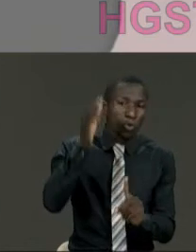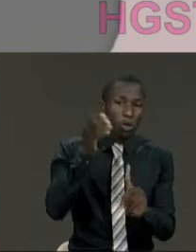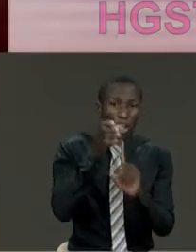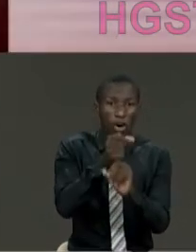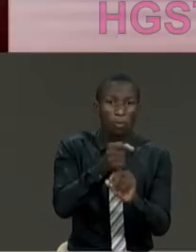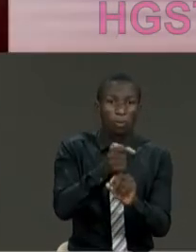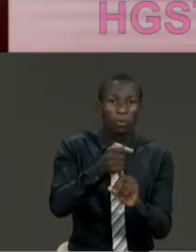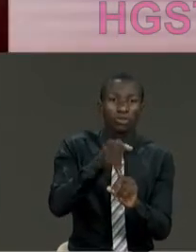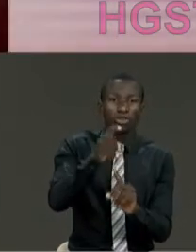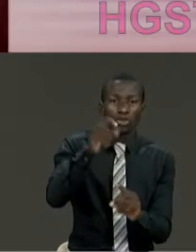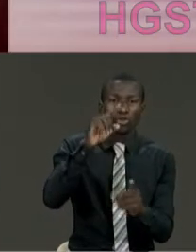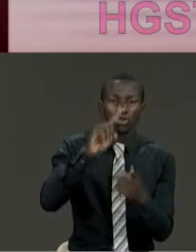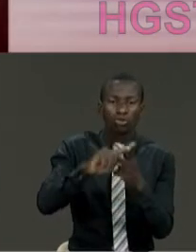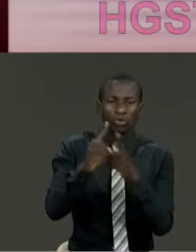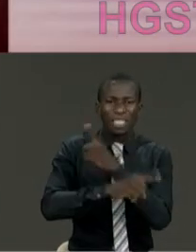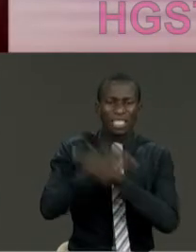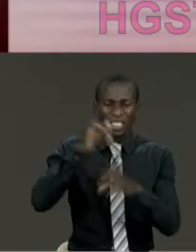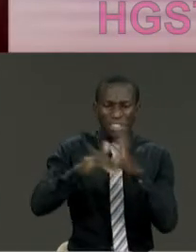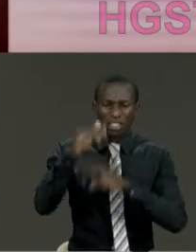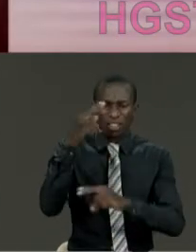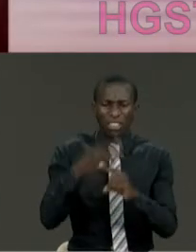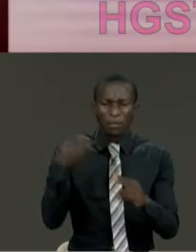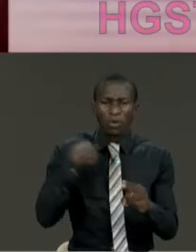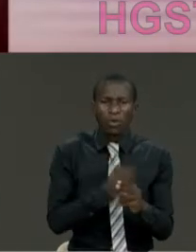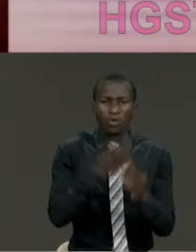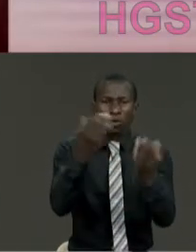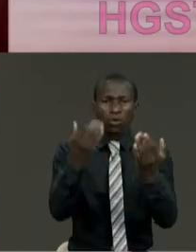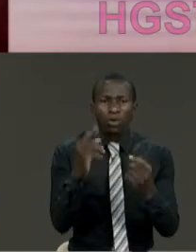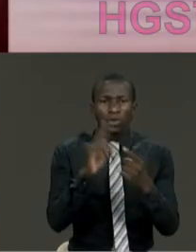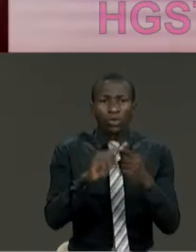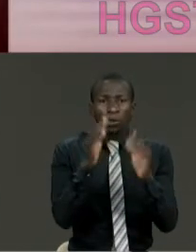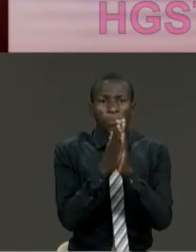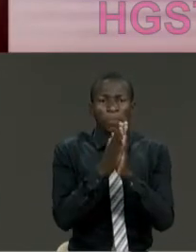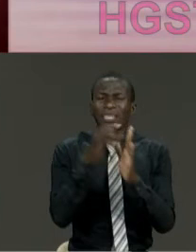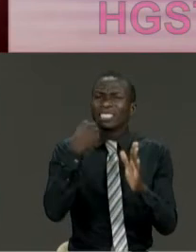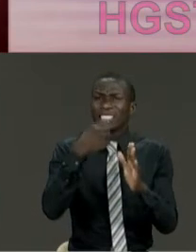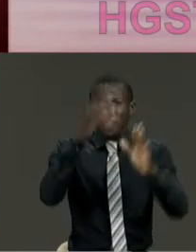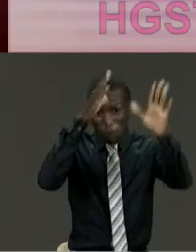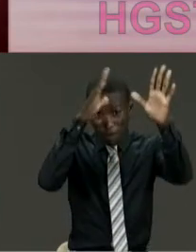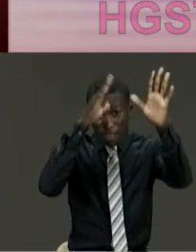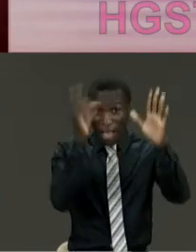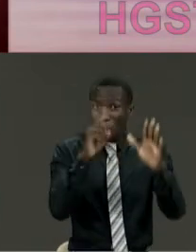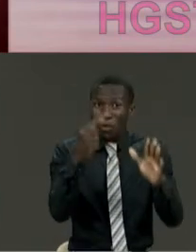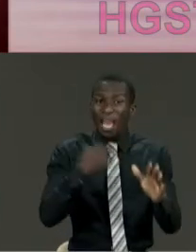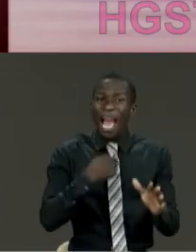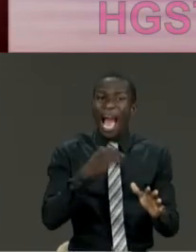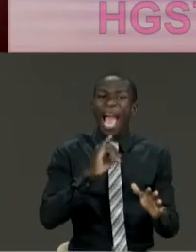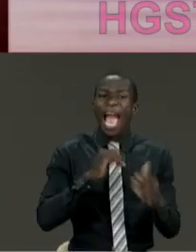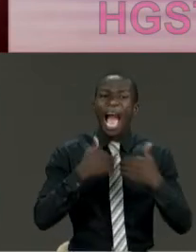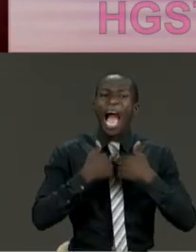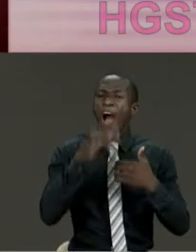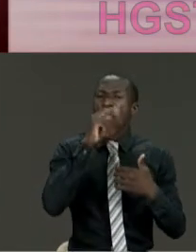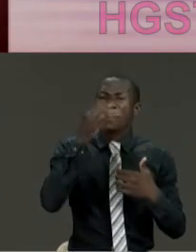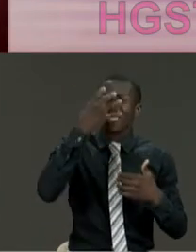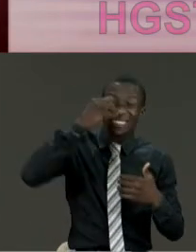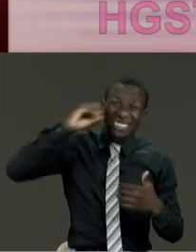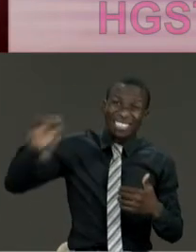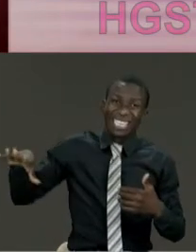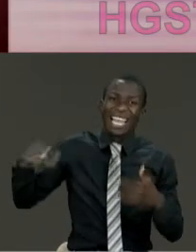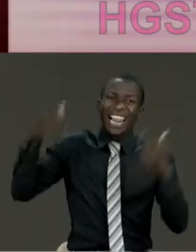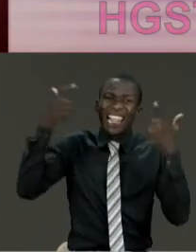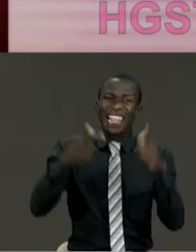name. You want to pray and say, Father, where I have been deserted, let me be celebrated again.